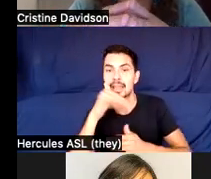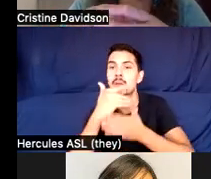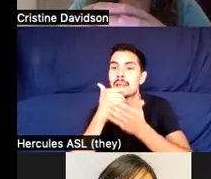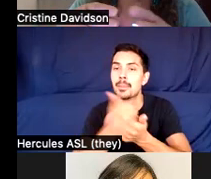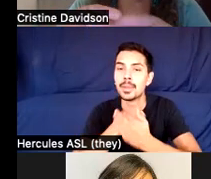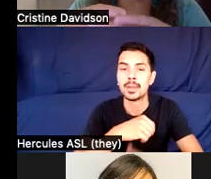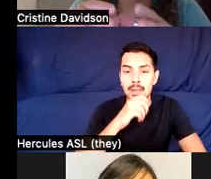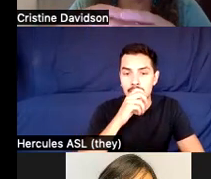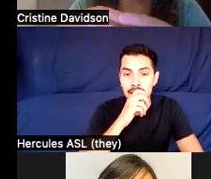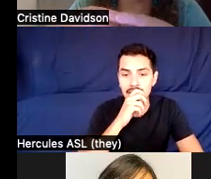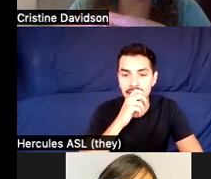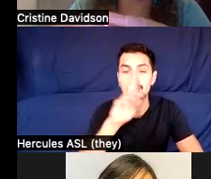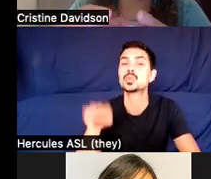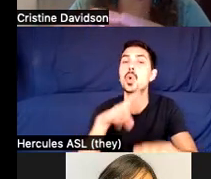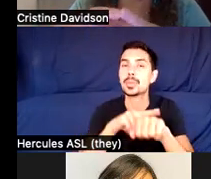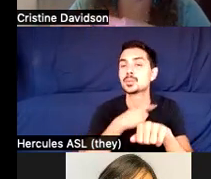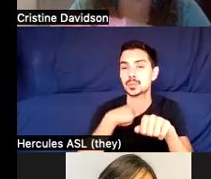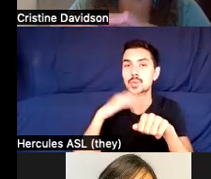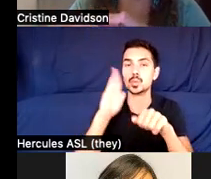but I'm not going to do that to you.